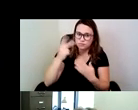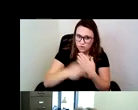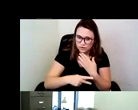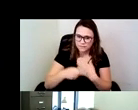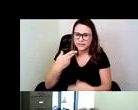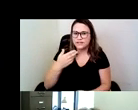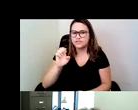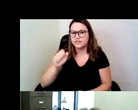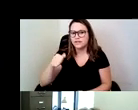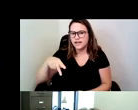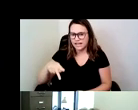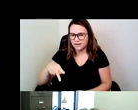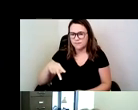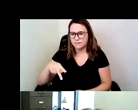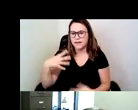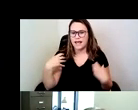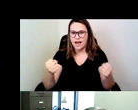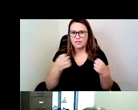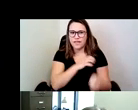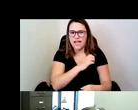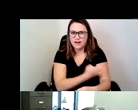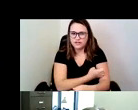Energy Assistance Program, and